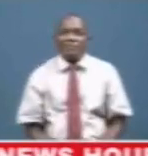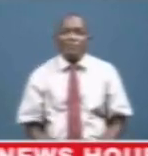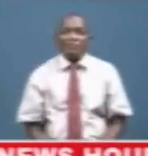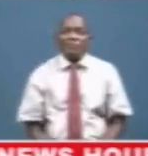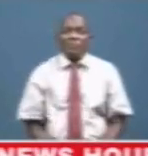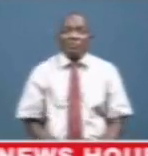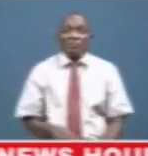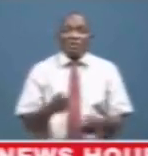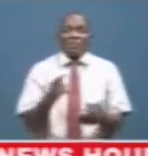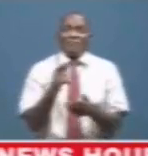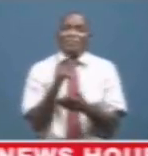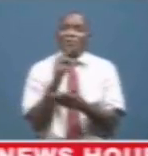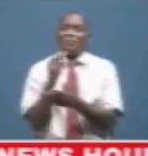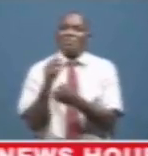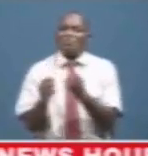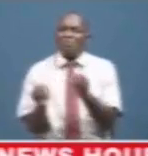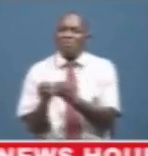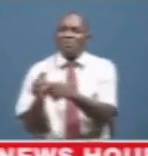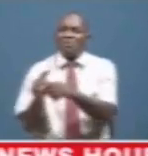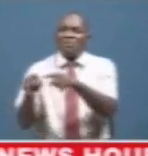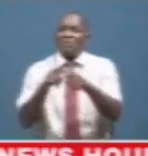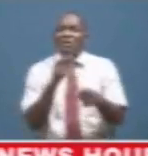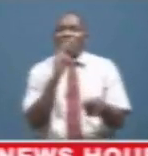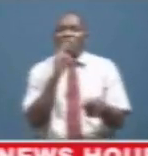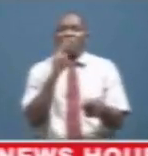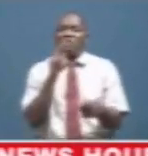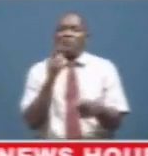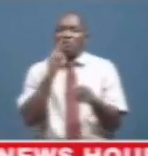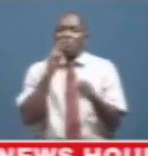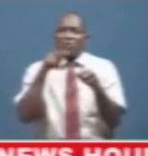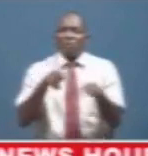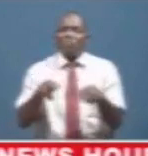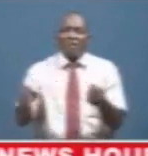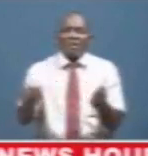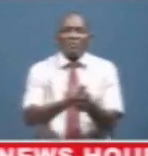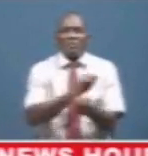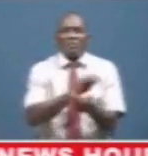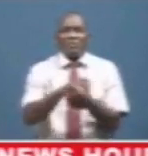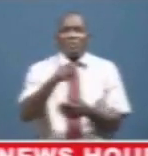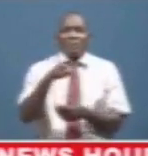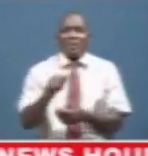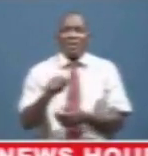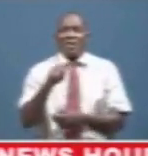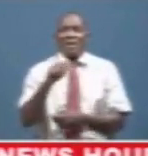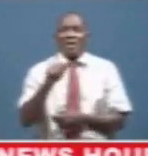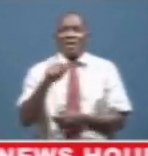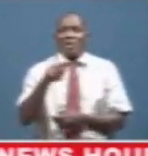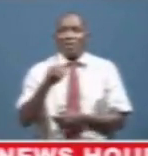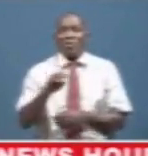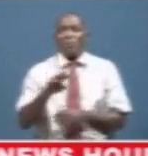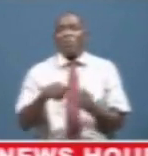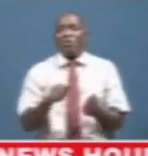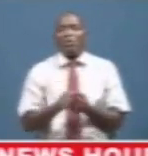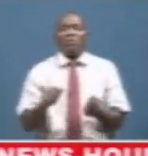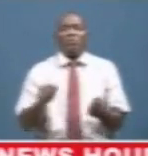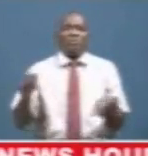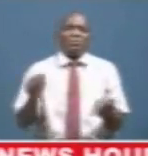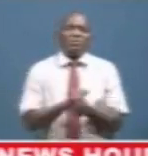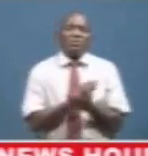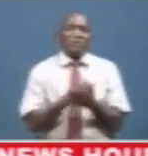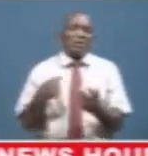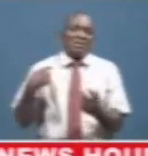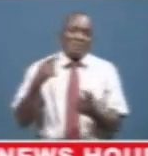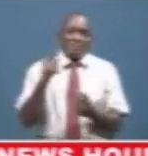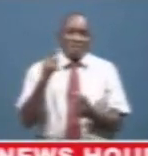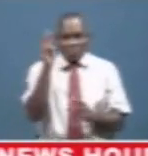The states of major rivers in Ghana, Tano, Birim, Ankobra, and Pra, among others, have worsened since illegal